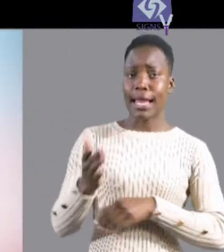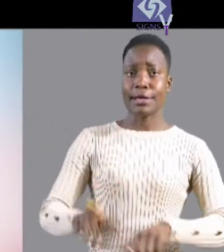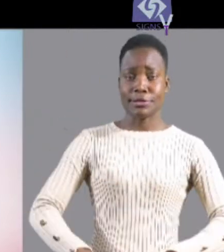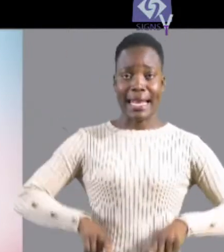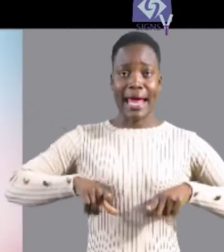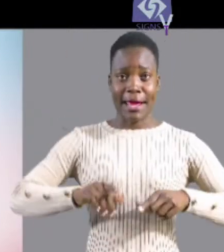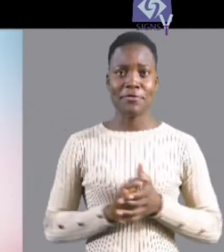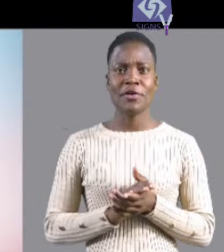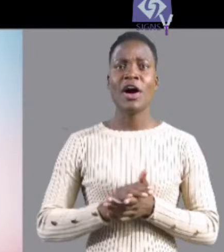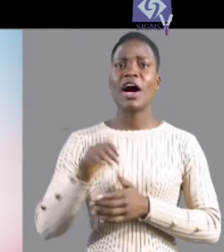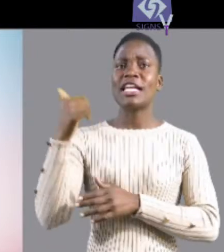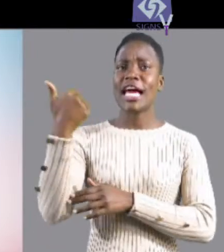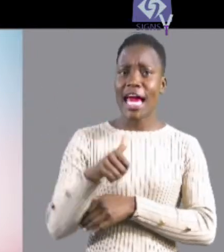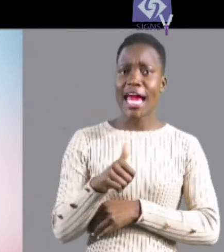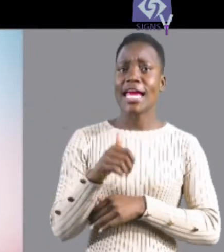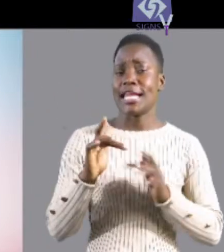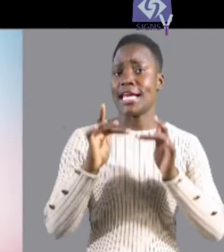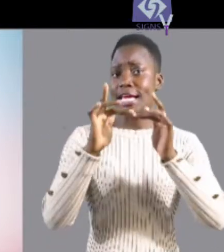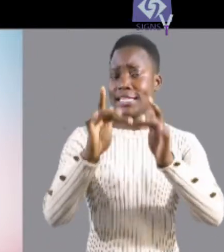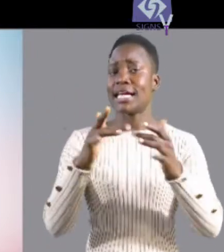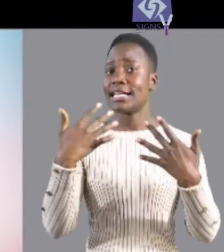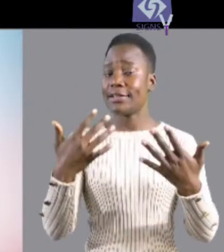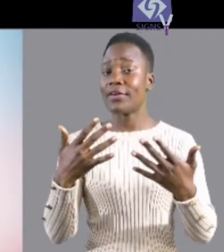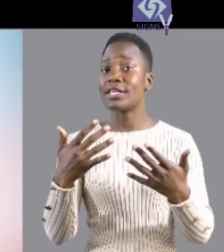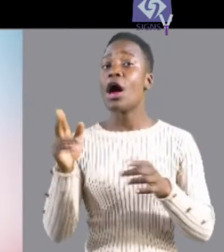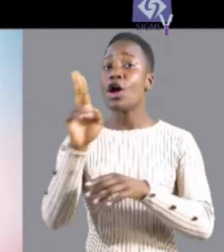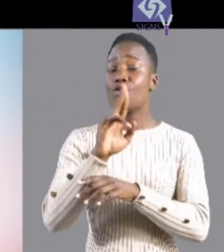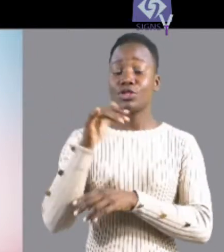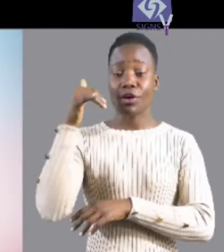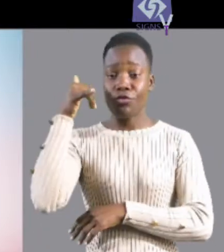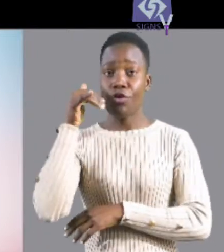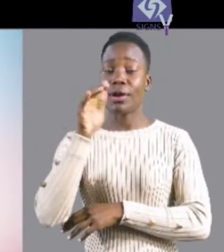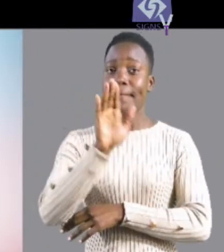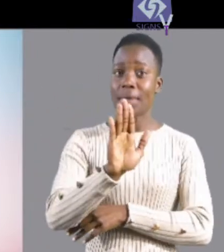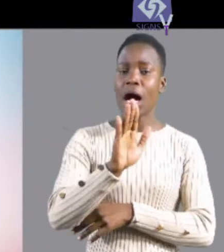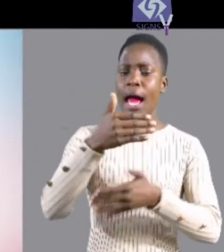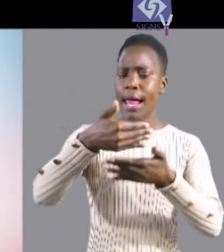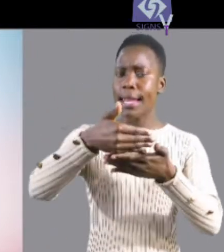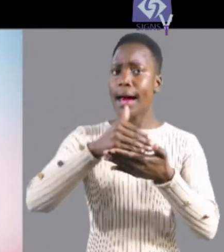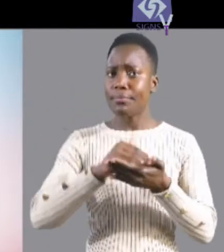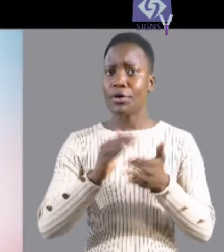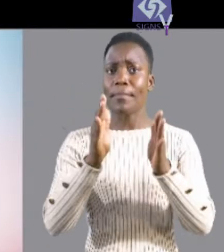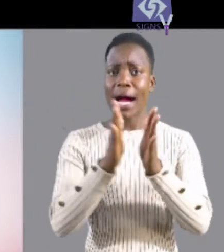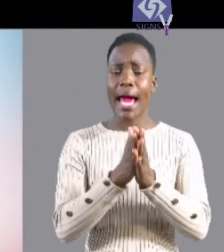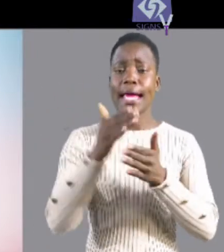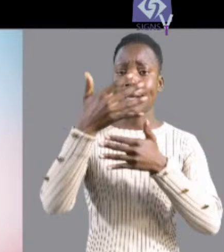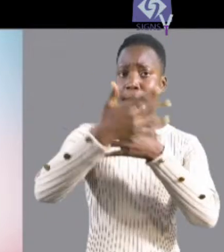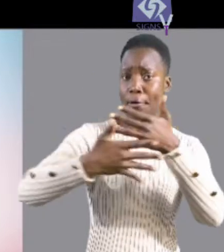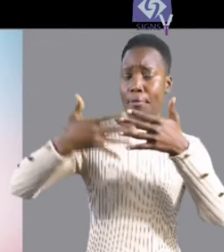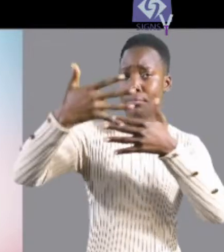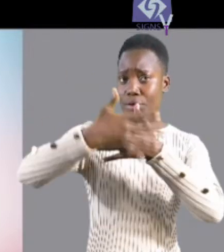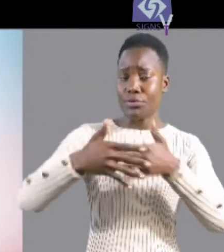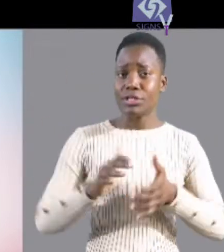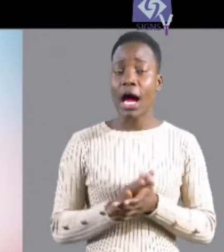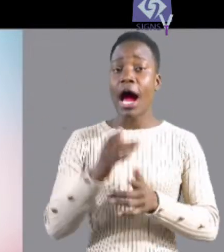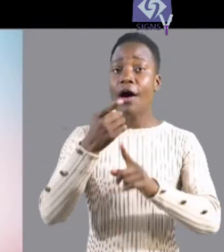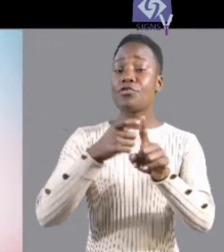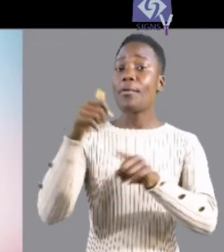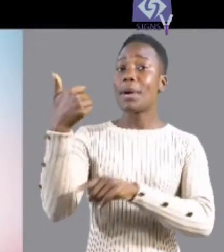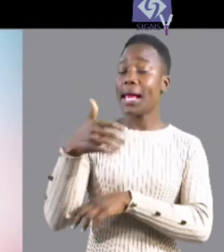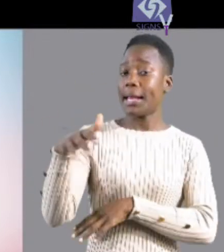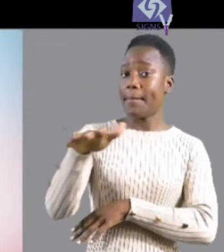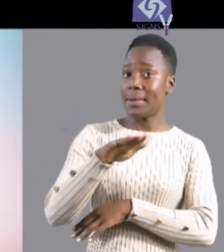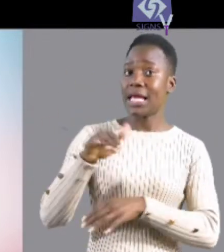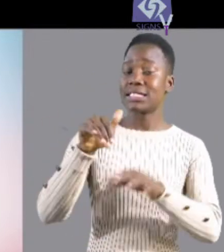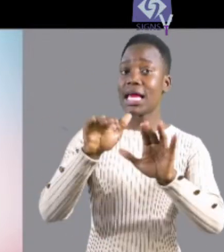www.sciencetv.co.ke/live on any internet device, your phone, tablet, laptop, and desktop computer from